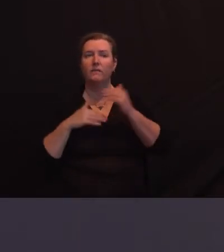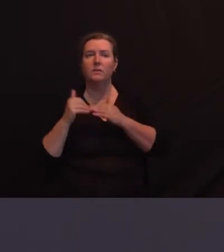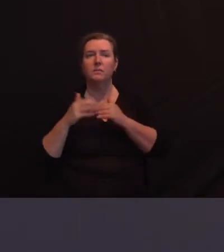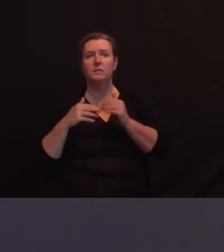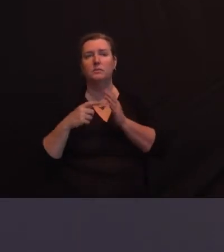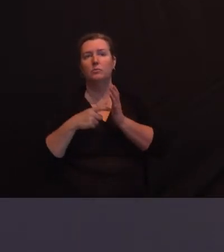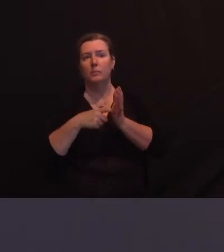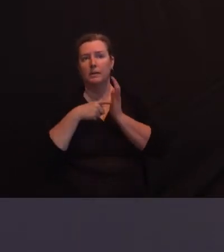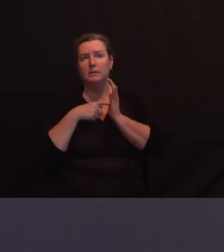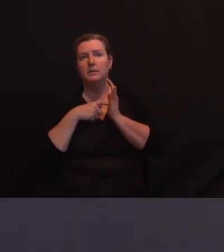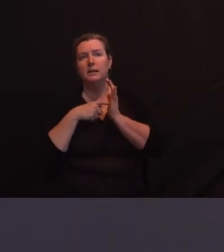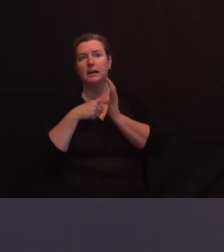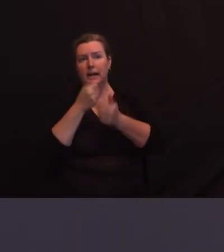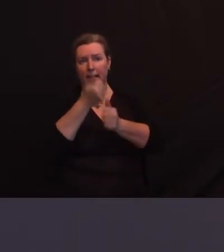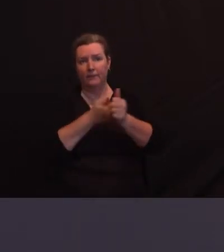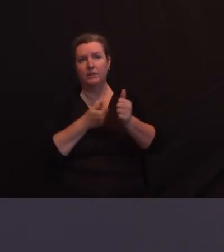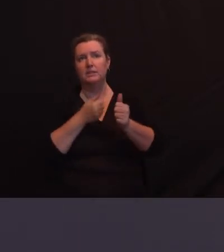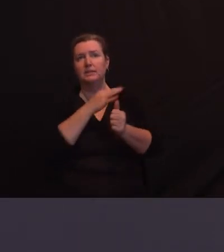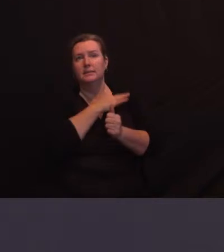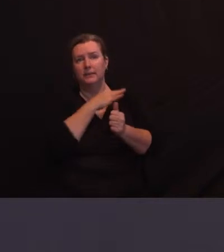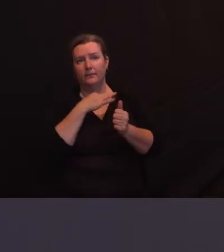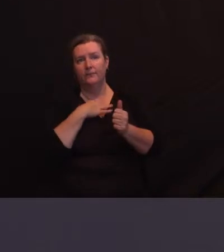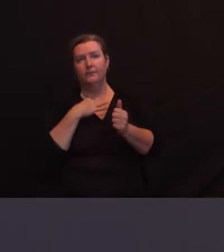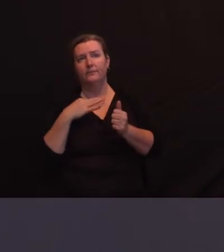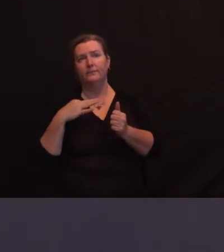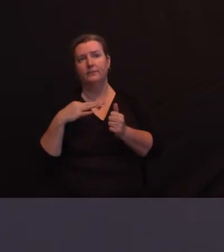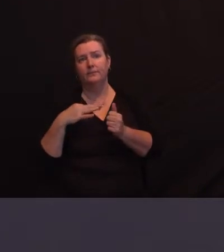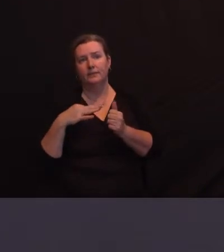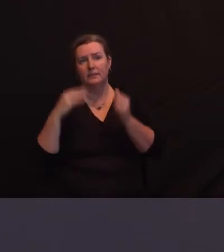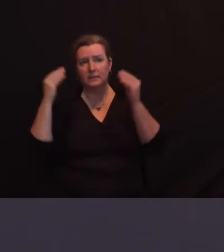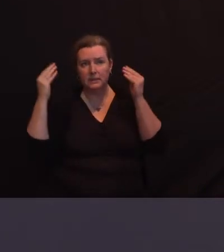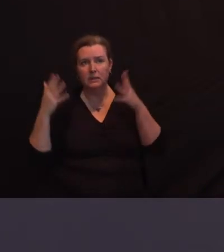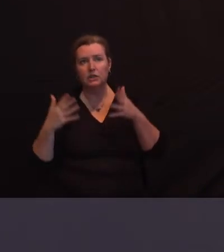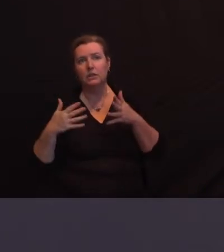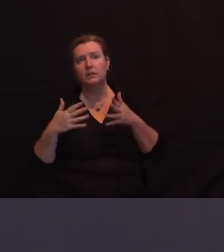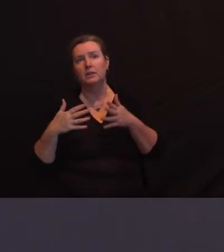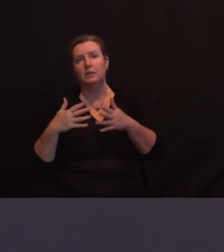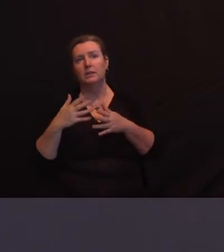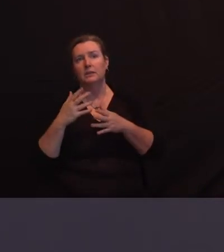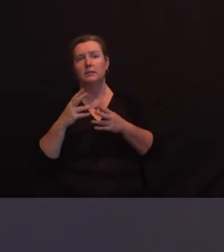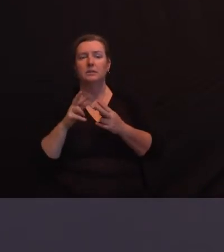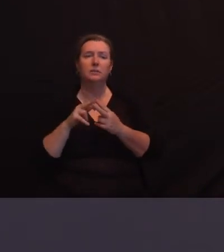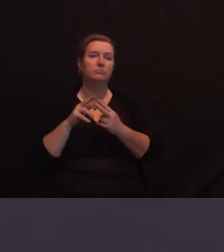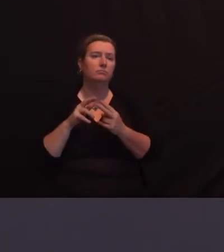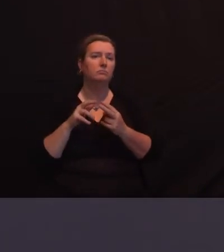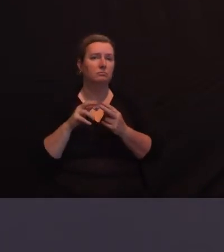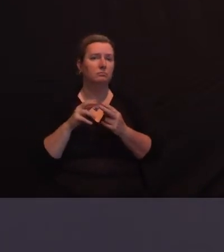of educator and staff member to either be vaccinated or get tested at a high